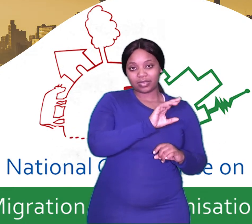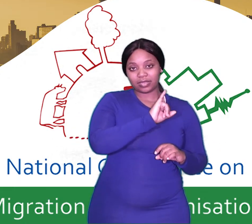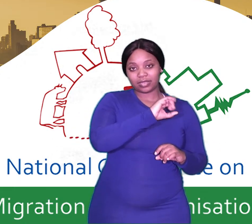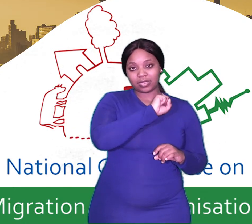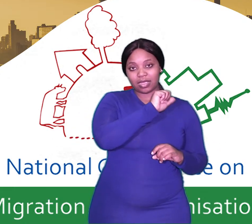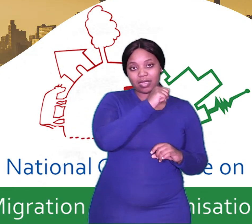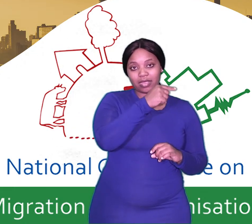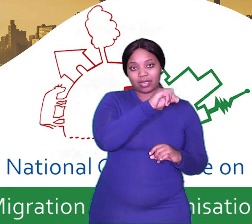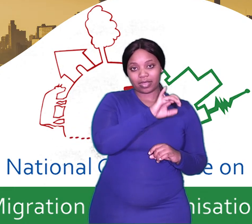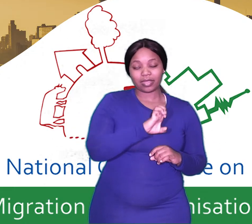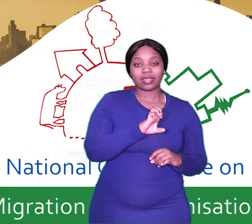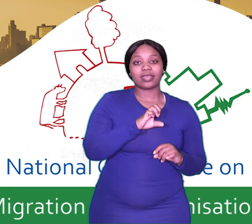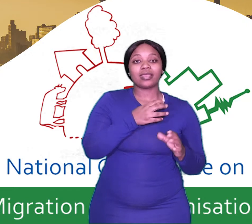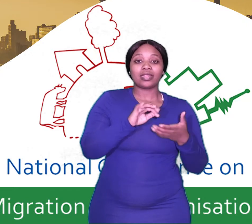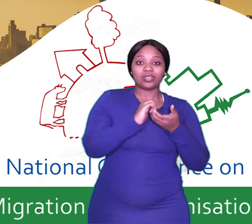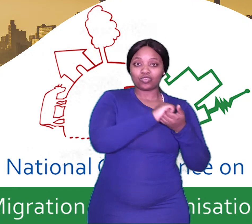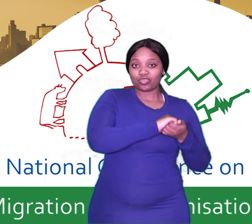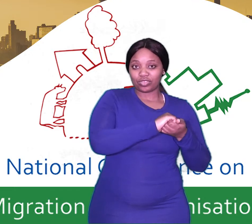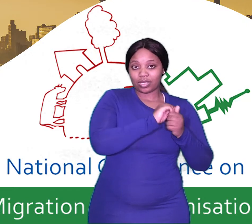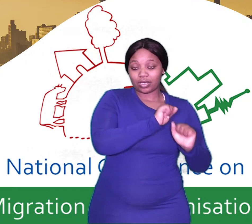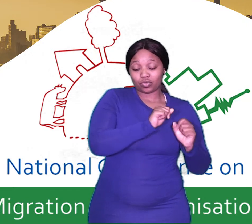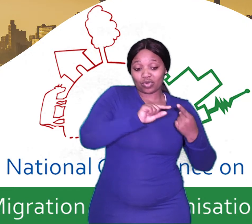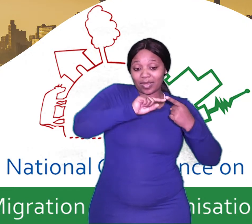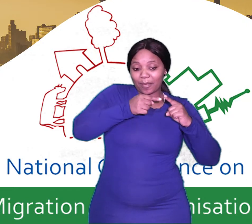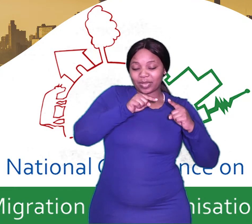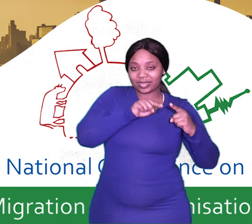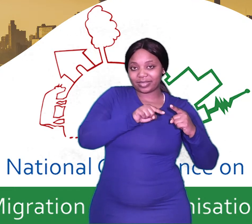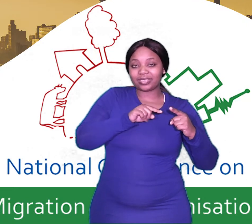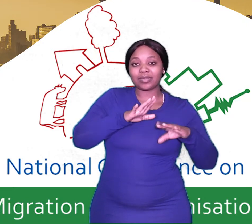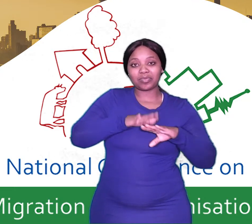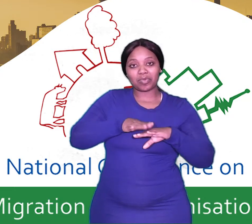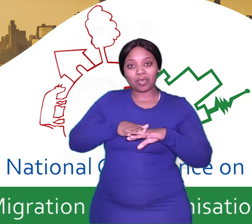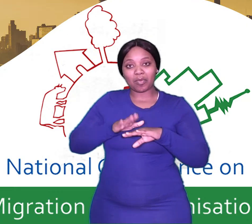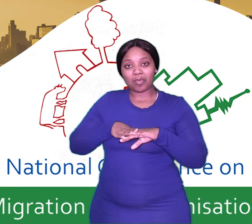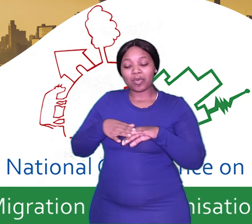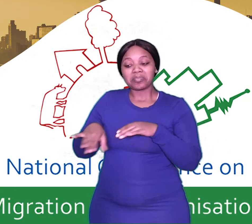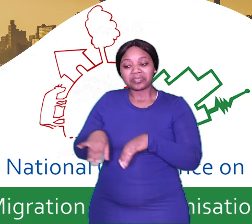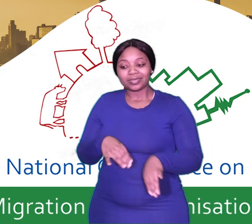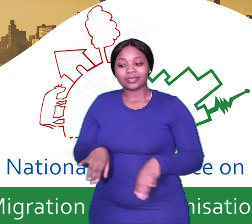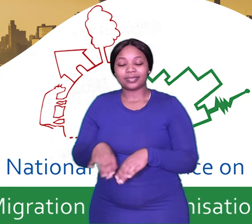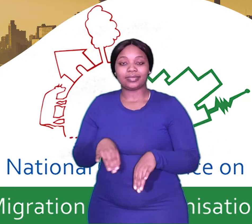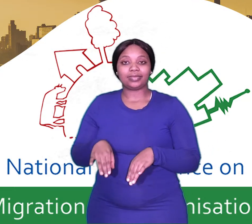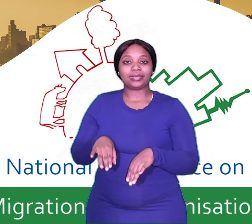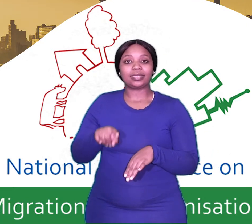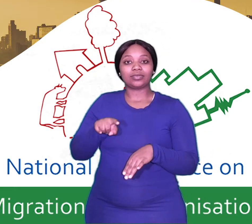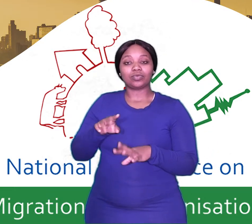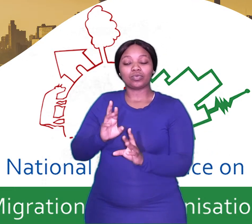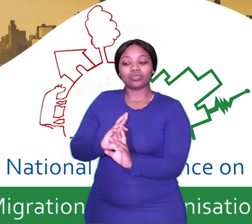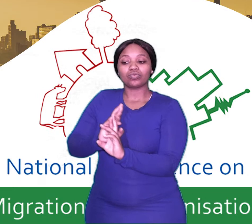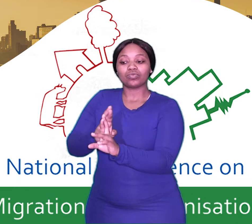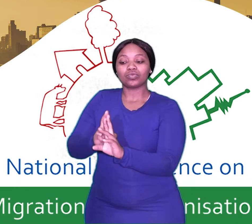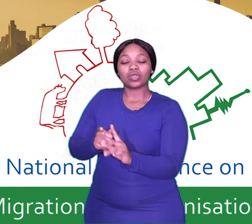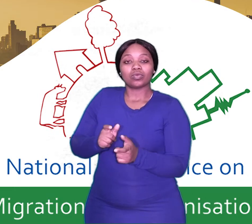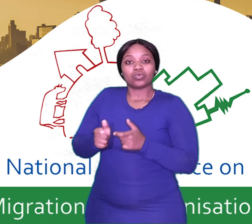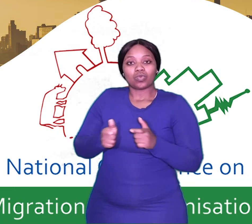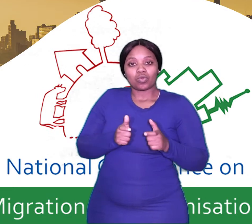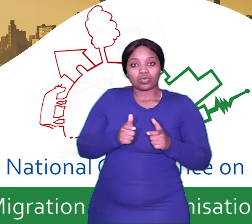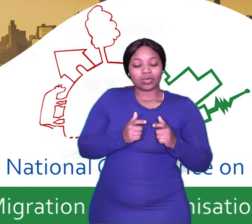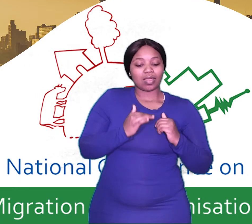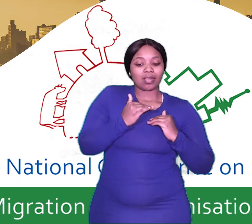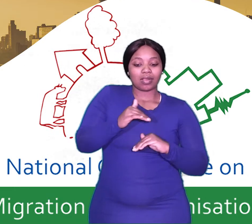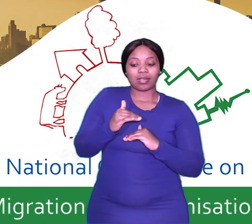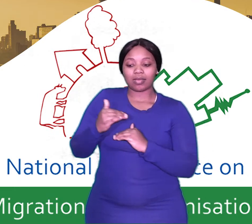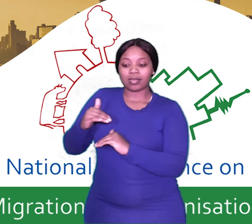particular point. And more productive rather than reactionary responds to controlling and